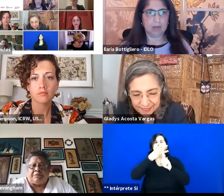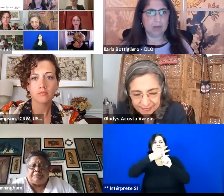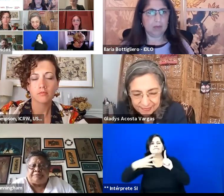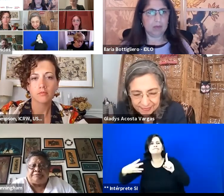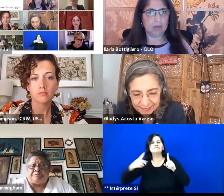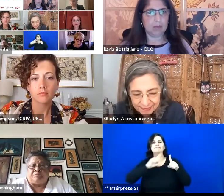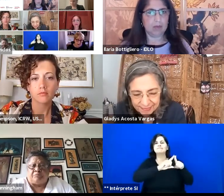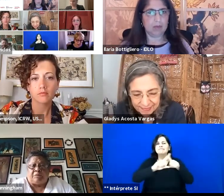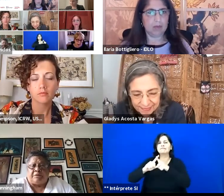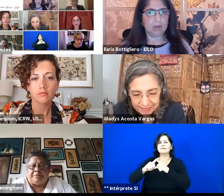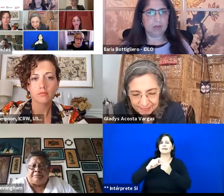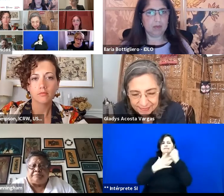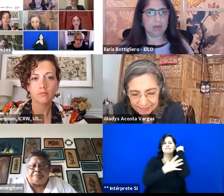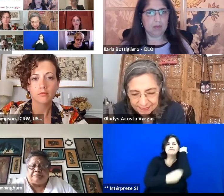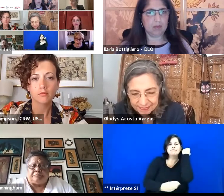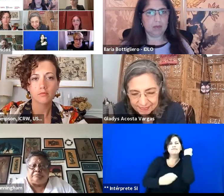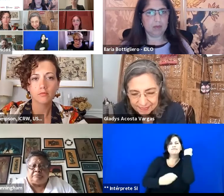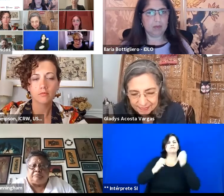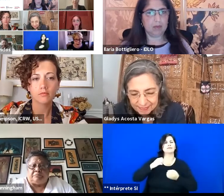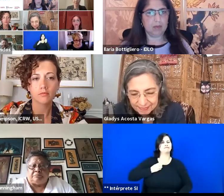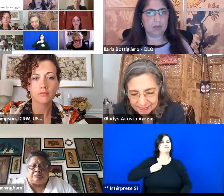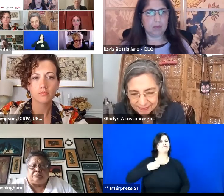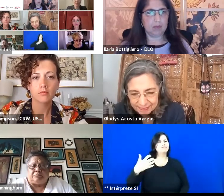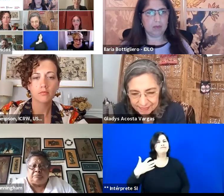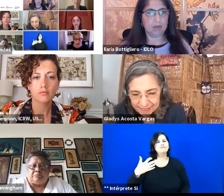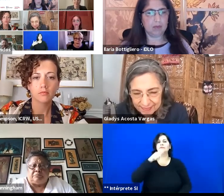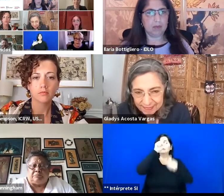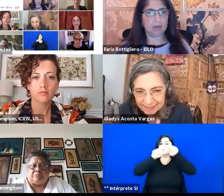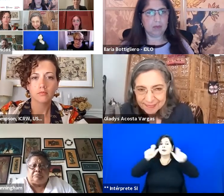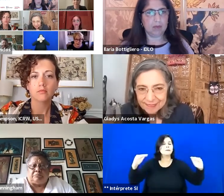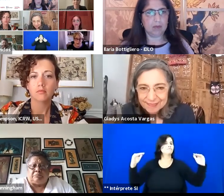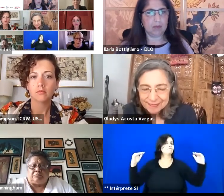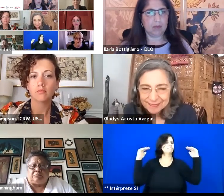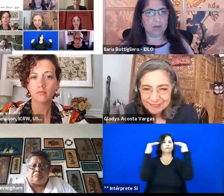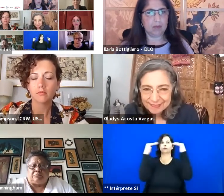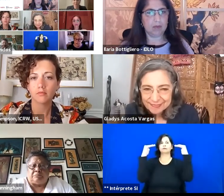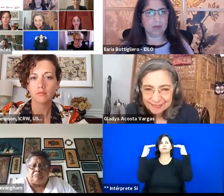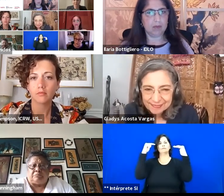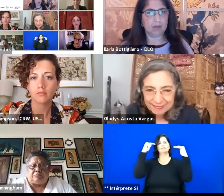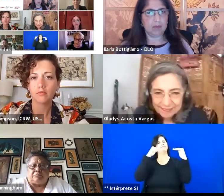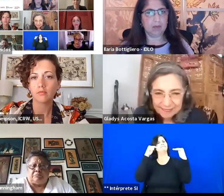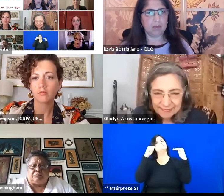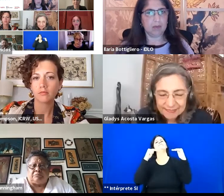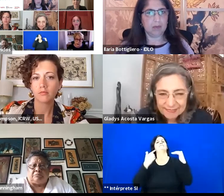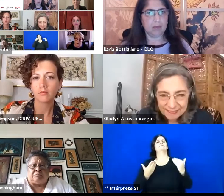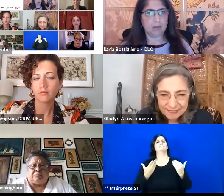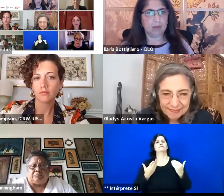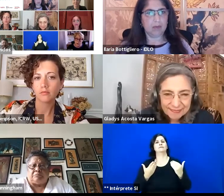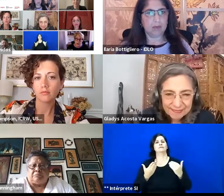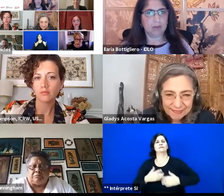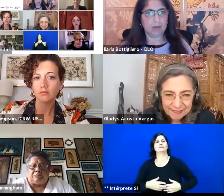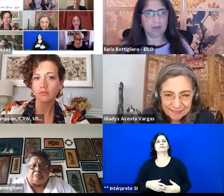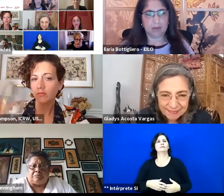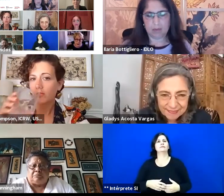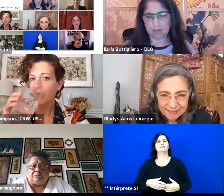of inequality with a gendered lens at the center of all of these questions, which is to look